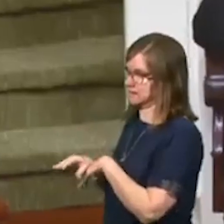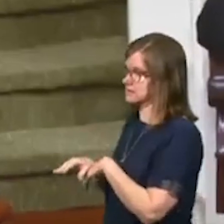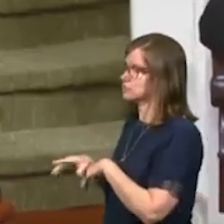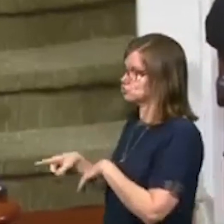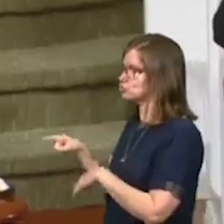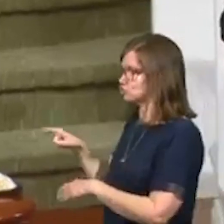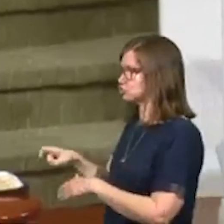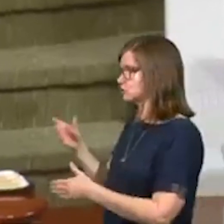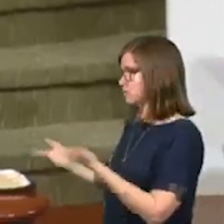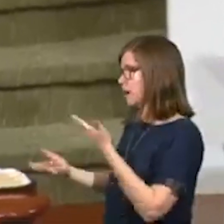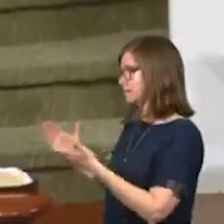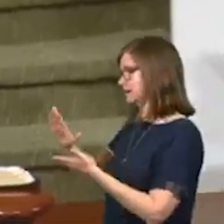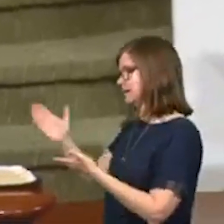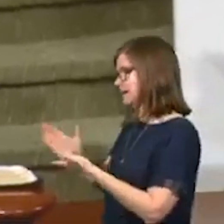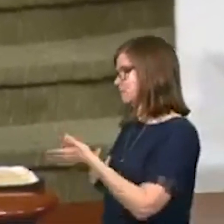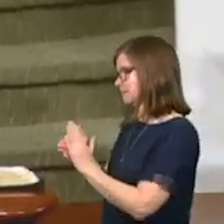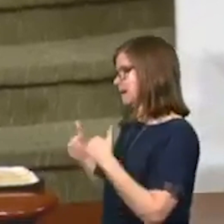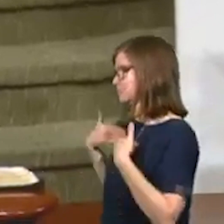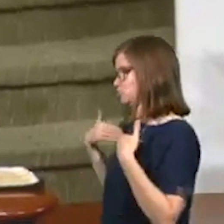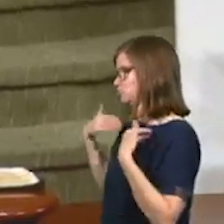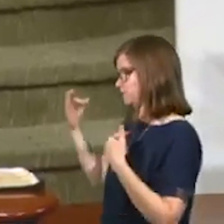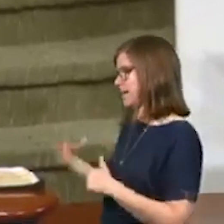He said, you should probably never become a youth pastor.